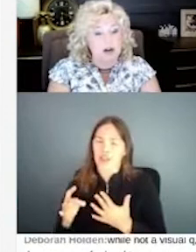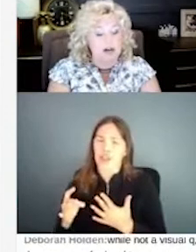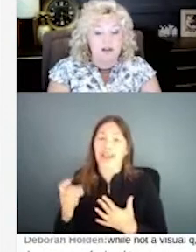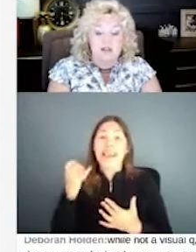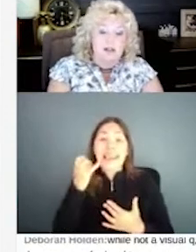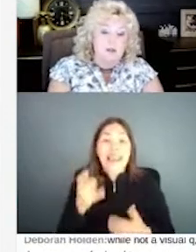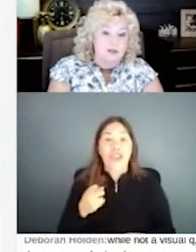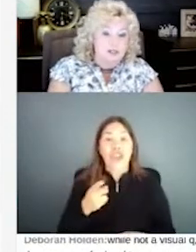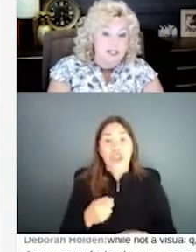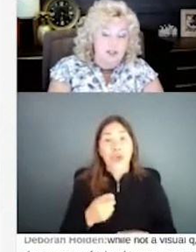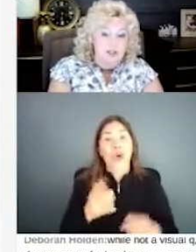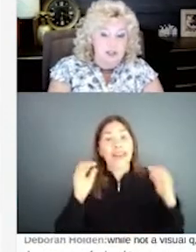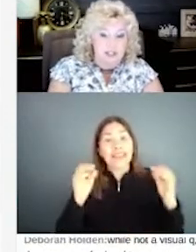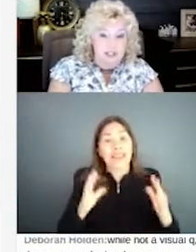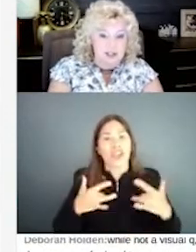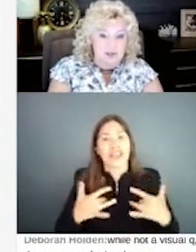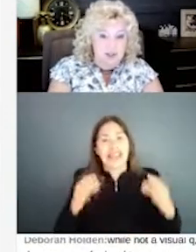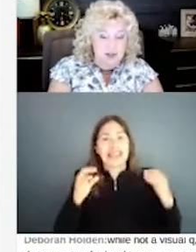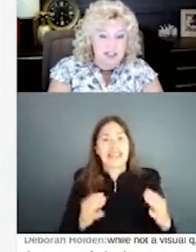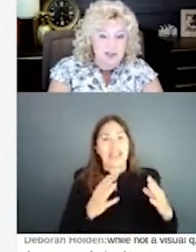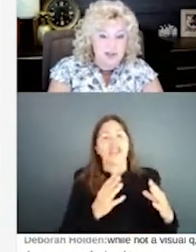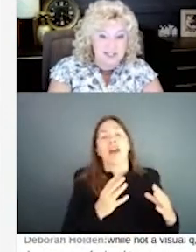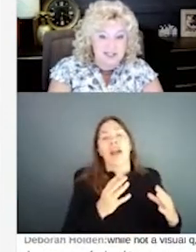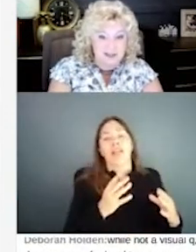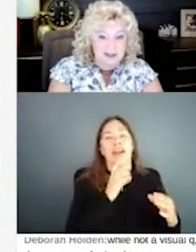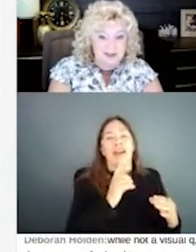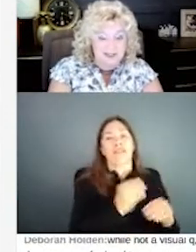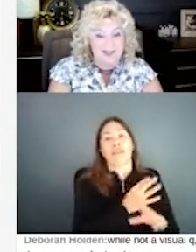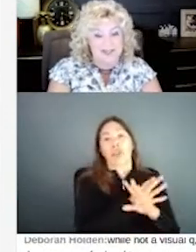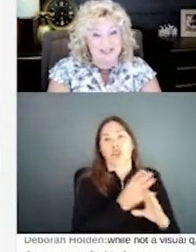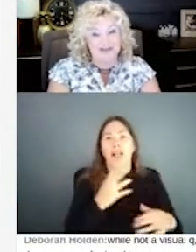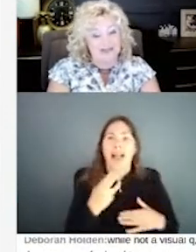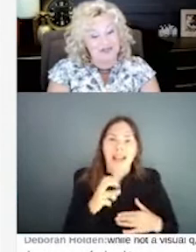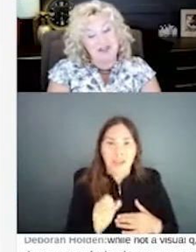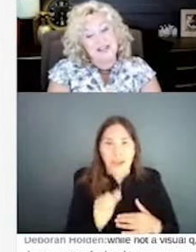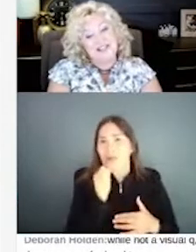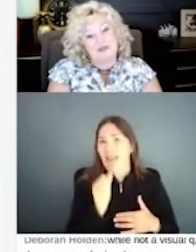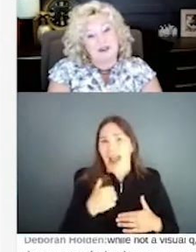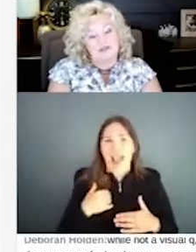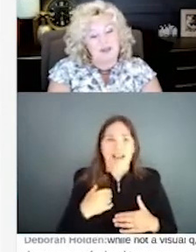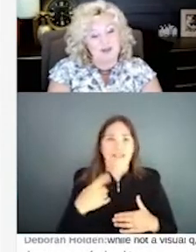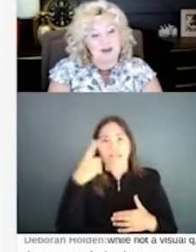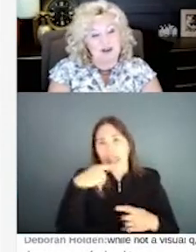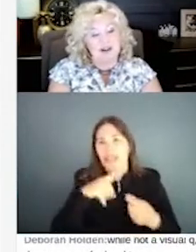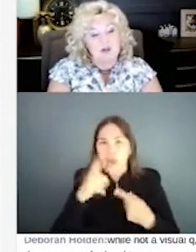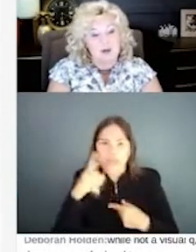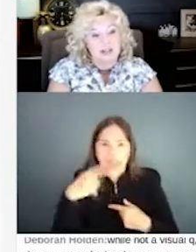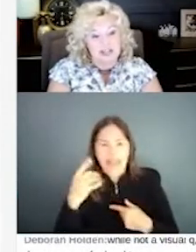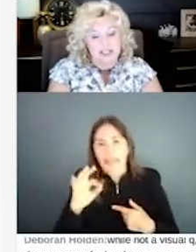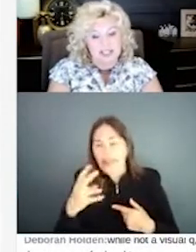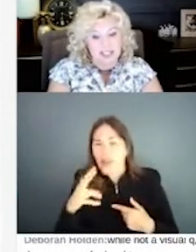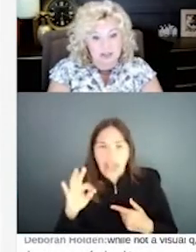are one of the teachers that are teaching at the virtual high school and you don't have your students there face to face, or if you are running